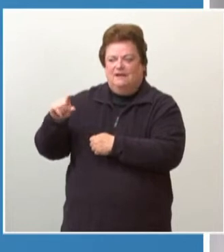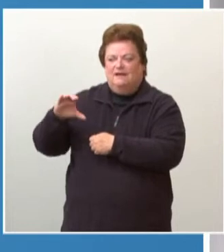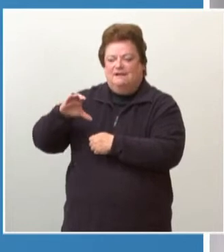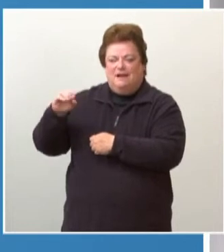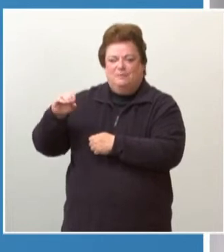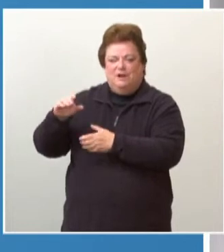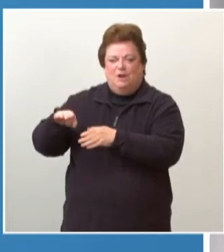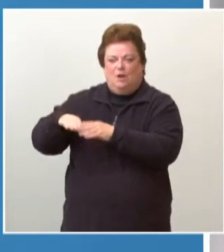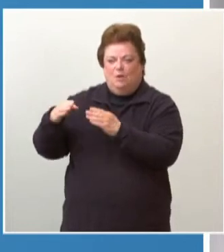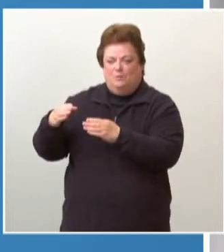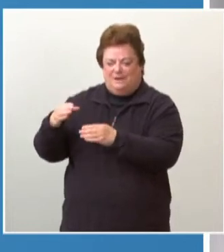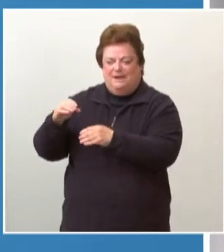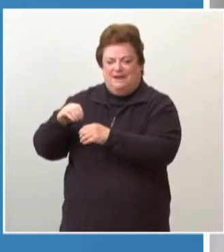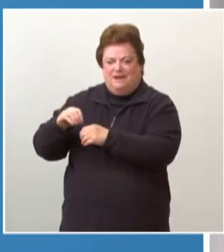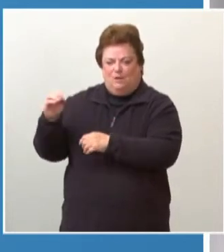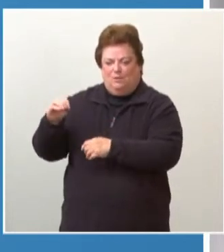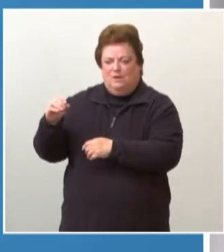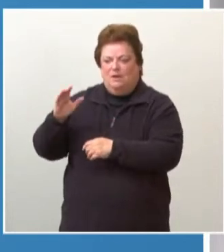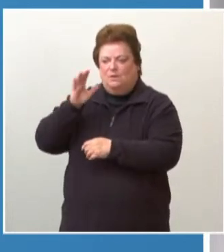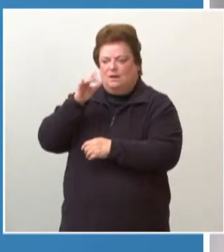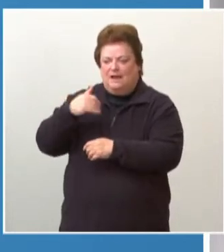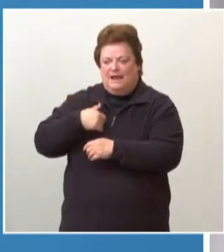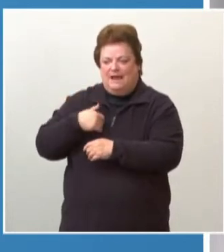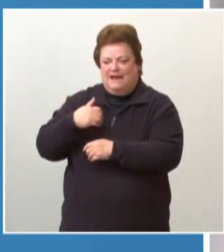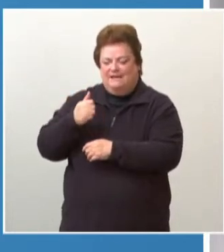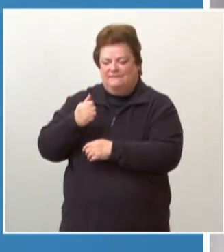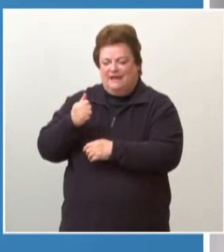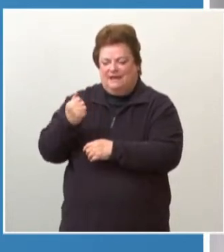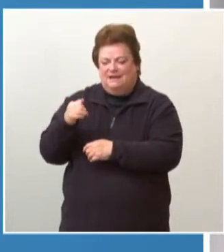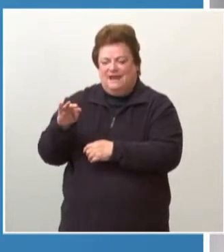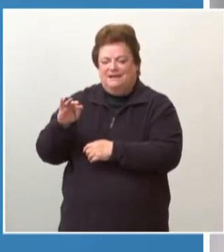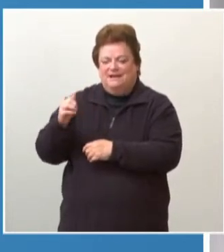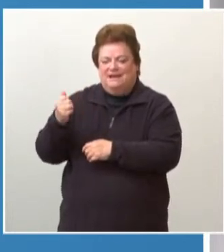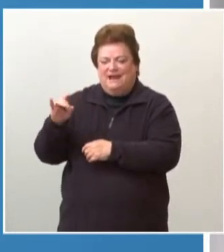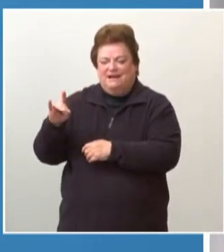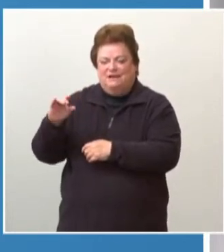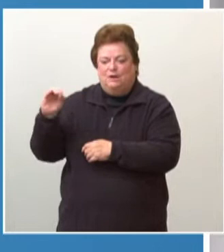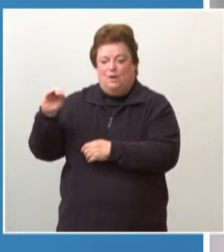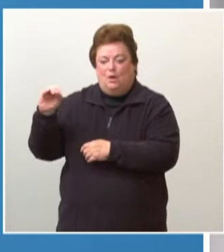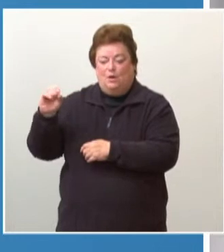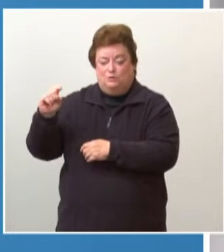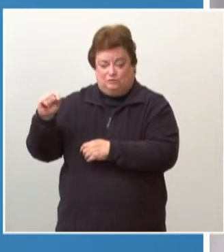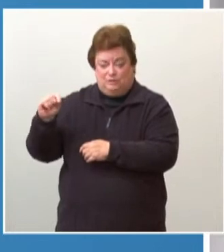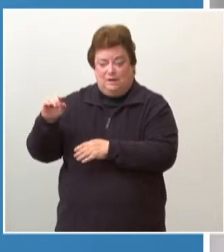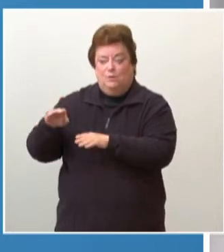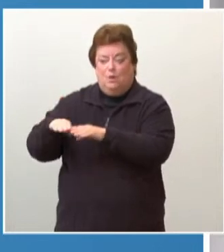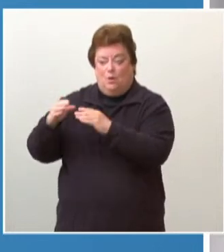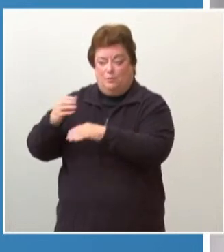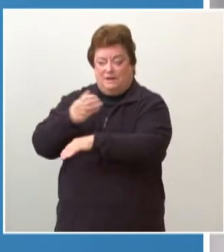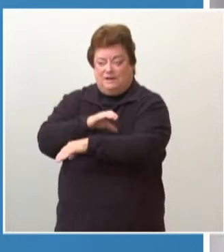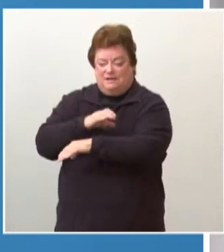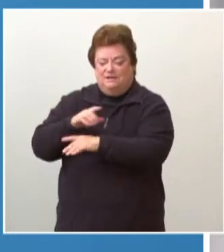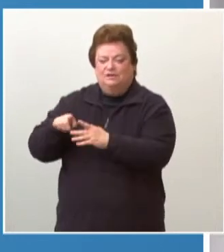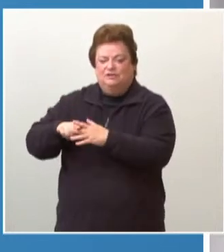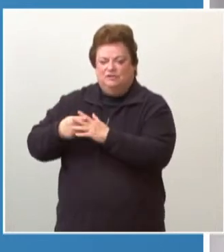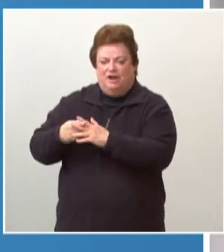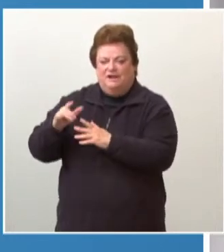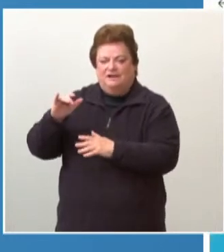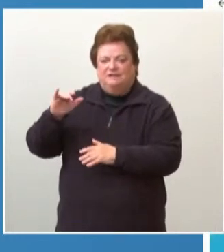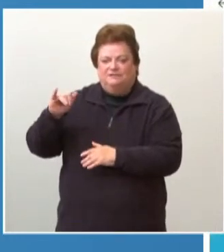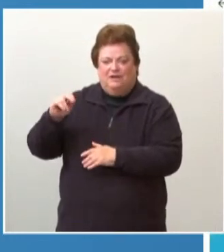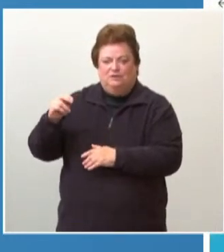to open a drive-through testing location at 1918 O Street in Lincoln beginning Thursday, January